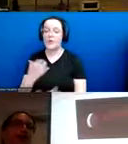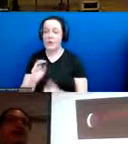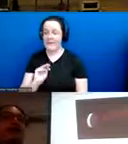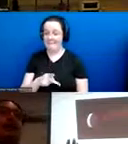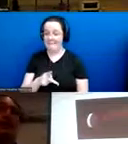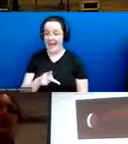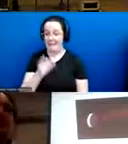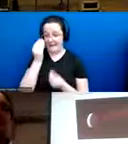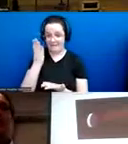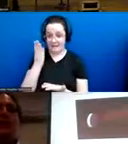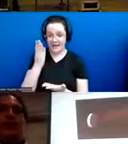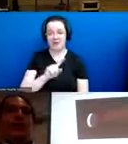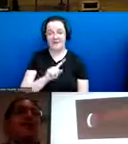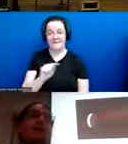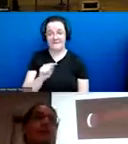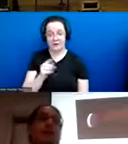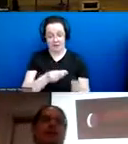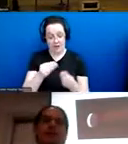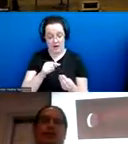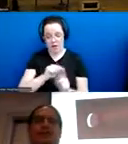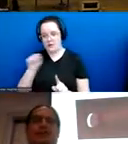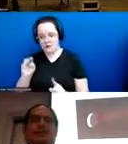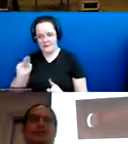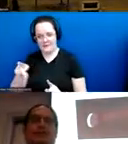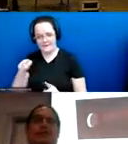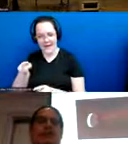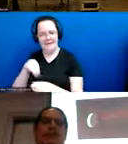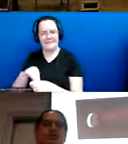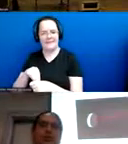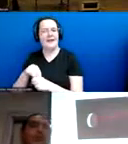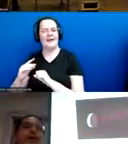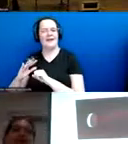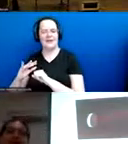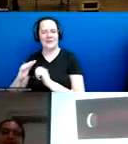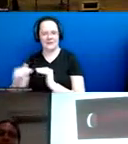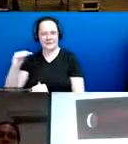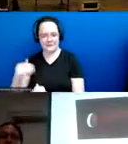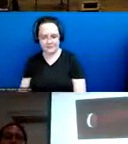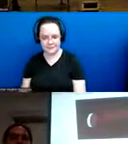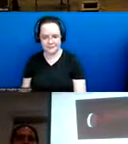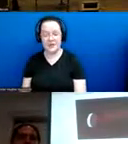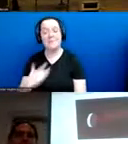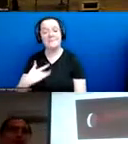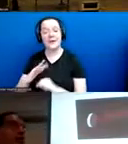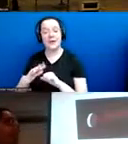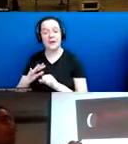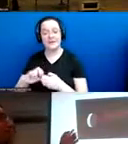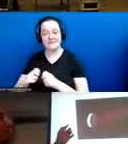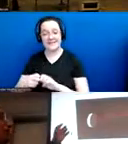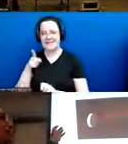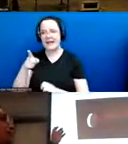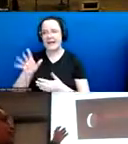photons are carrying into some form of a long-lived atomic excitation, right? So then normally in atomic physics, you know, here in the video, we